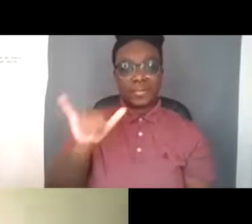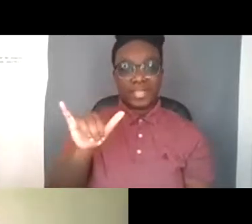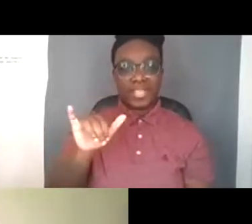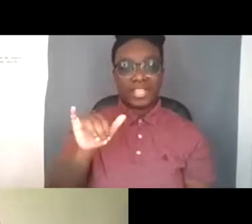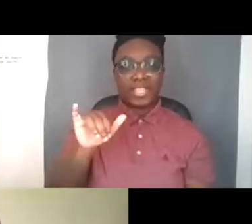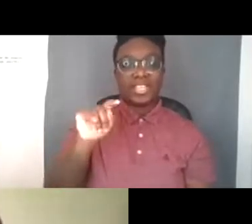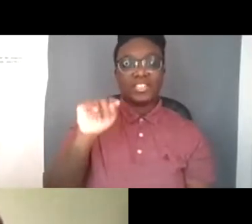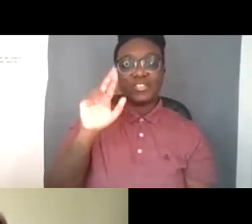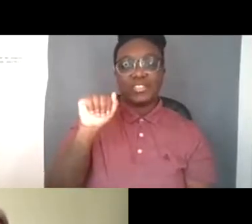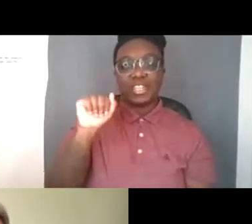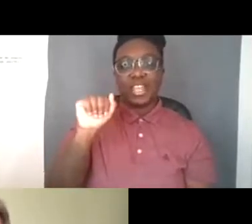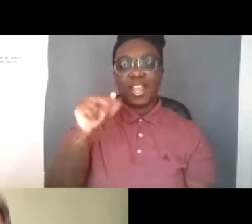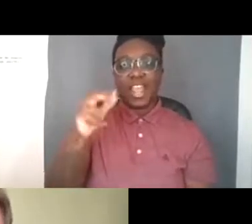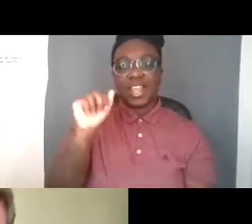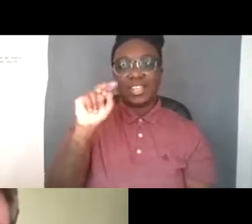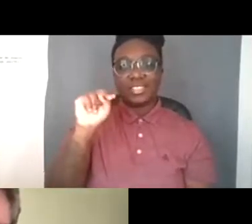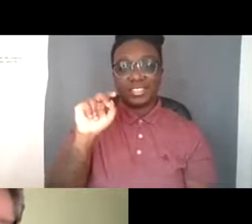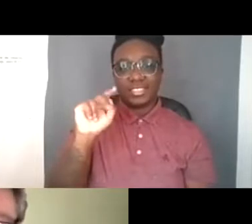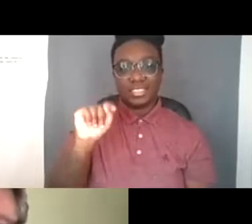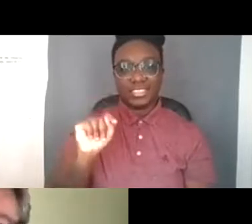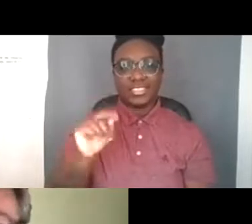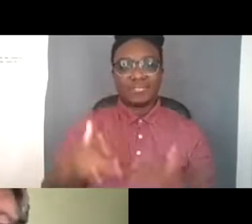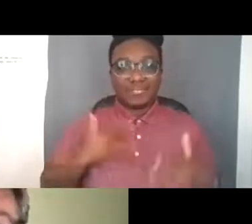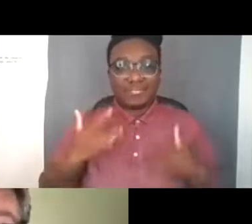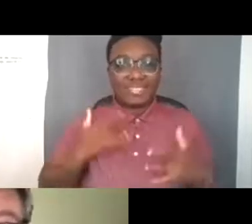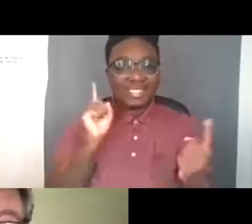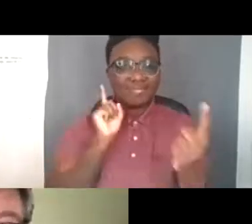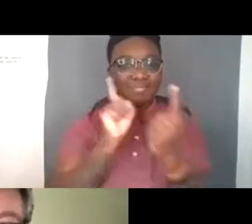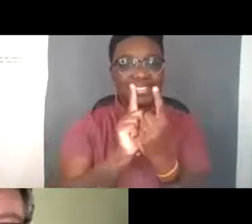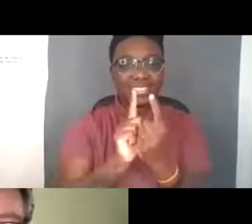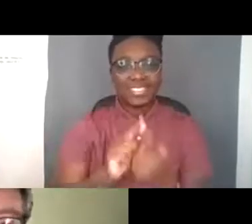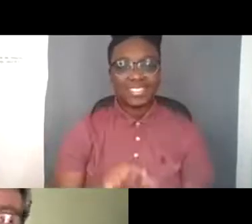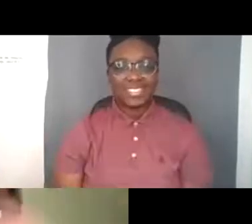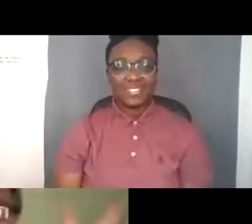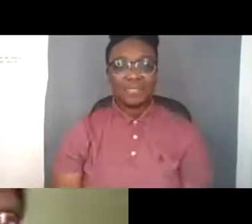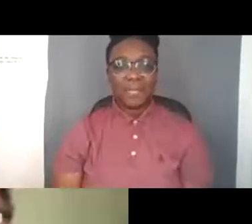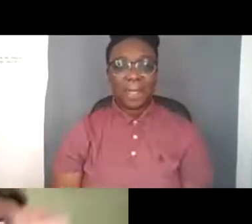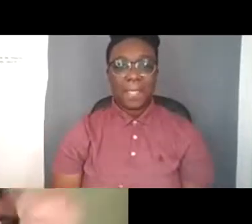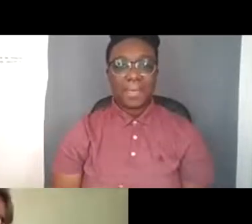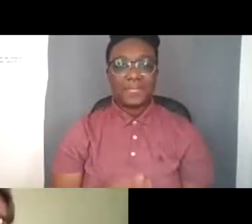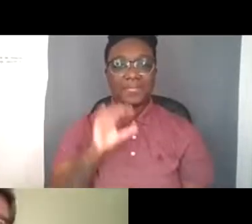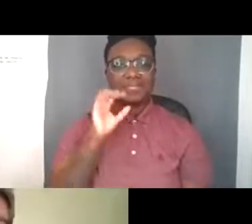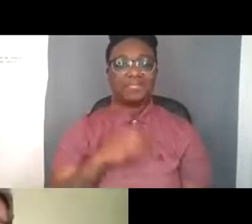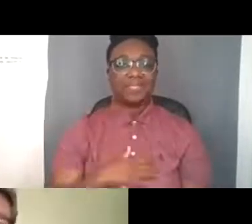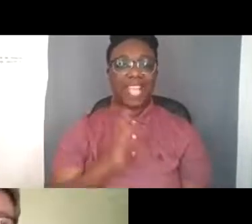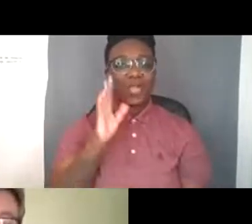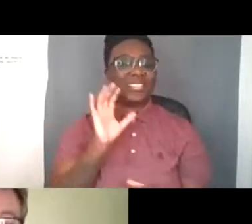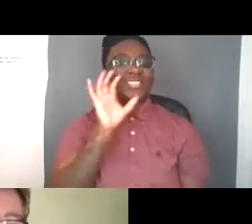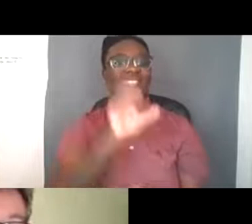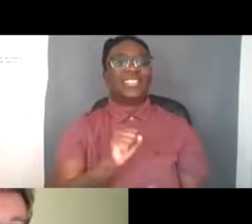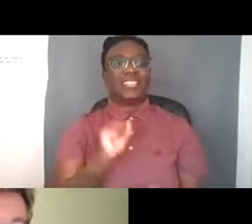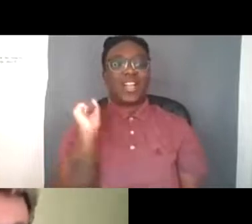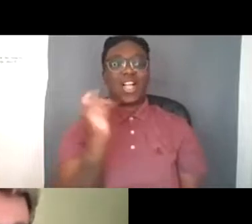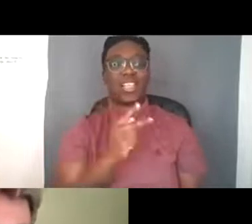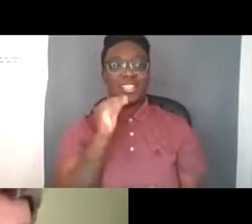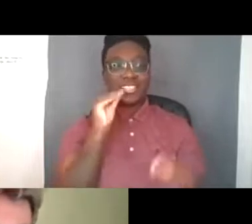giddy with glee meeting you. I give you literally kiss. Okay. Oh, I'm going to take them all those. Oh my God. Getting kissed